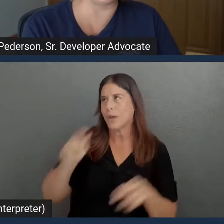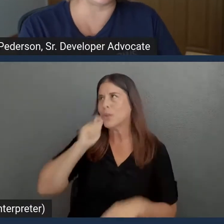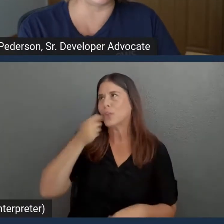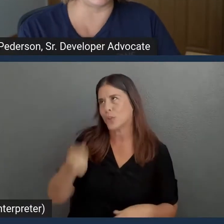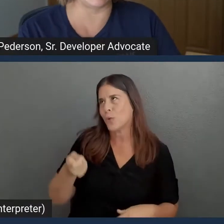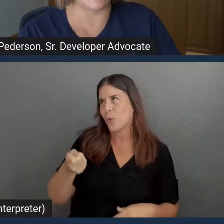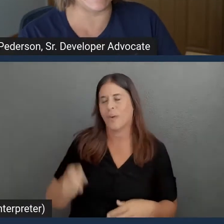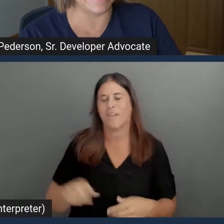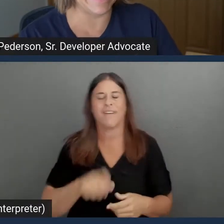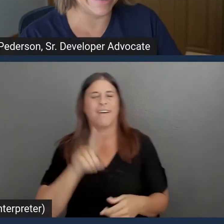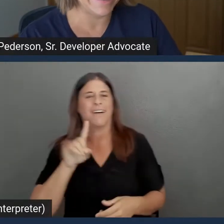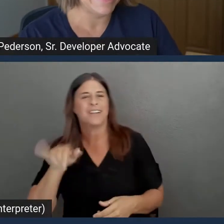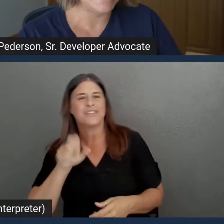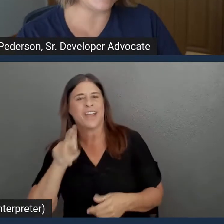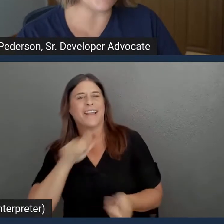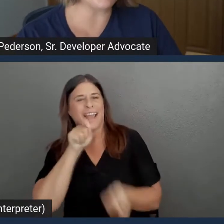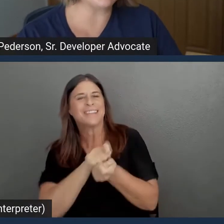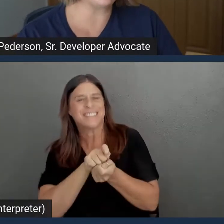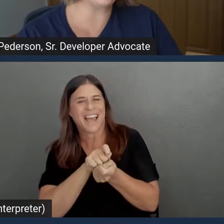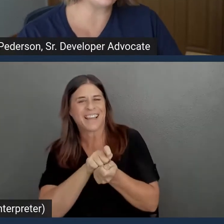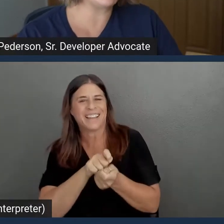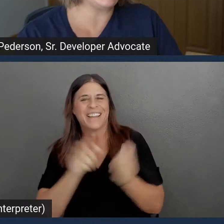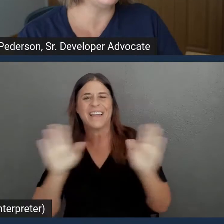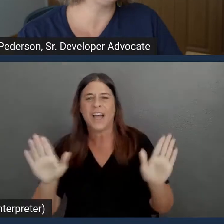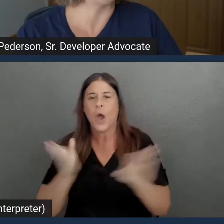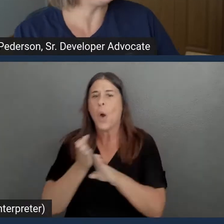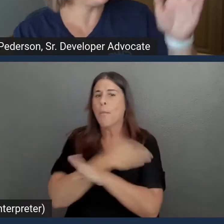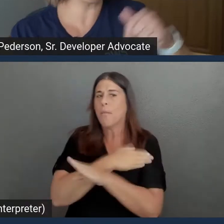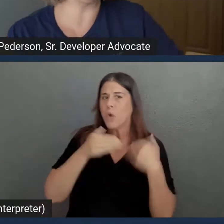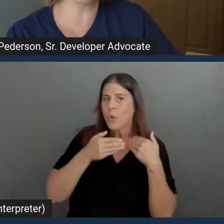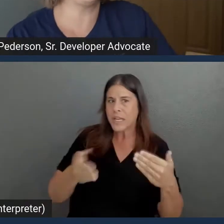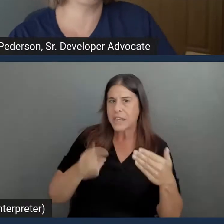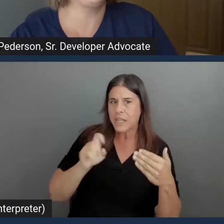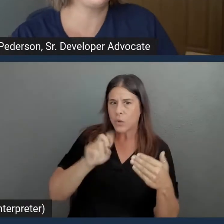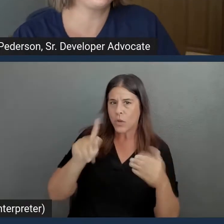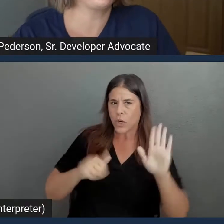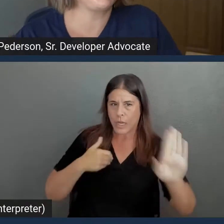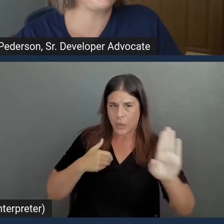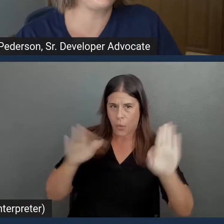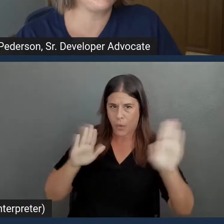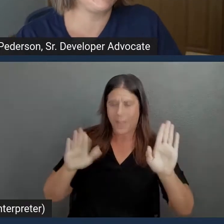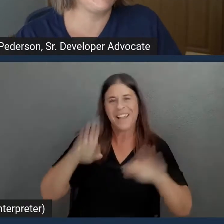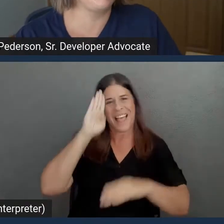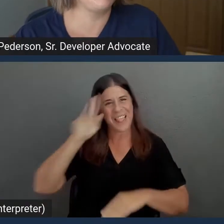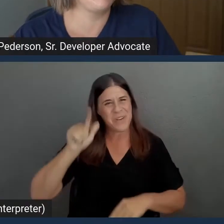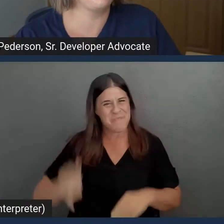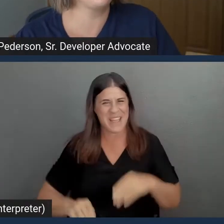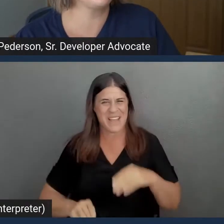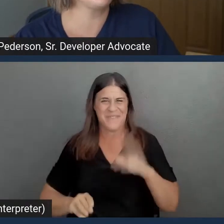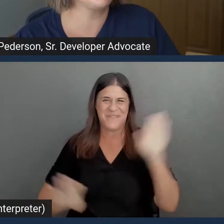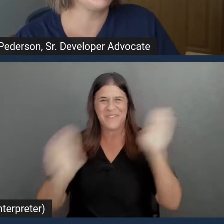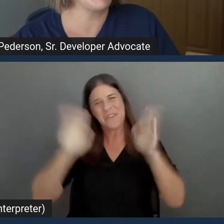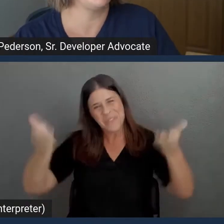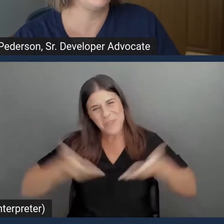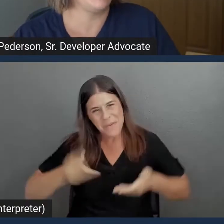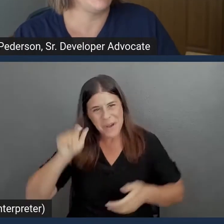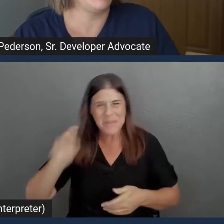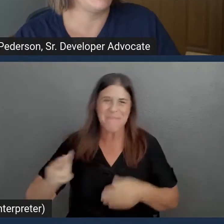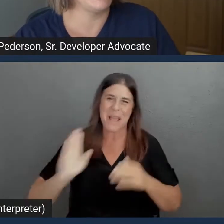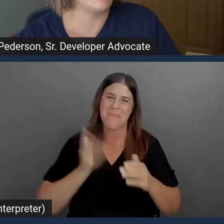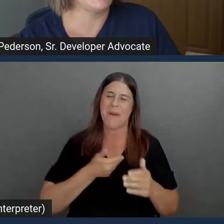exactly. So before we continue, just Jenna. Yep. Hello, Pam. Hi. We just want to welcome Pam,